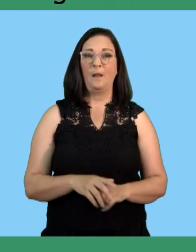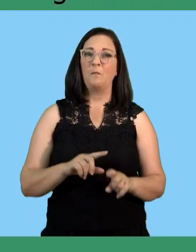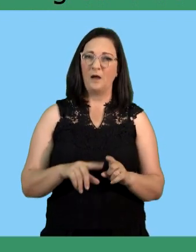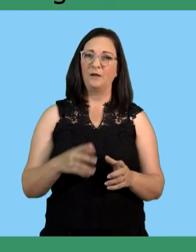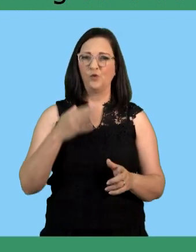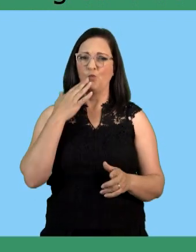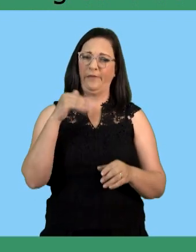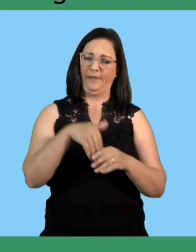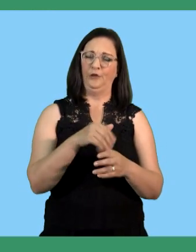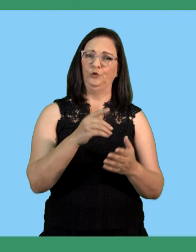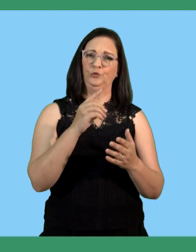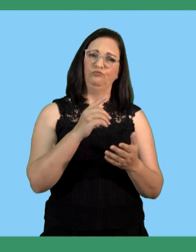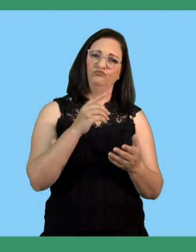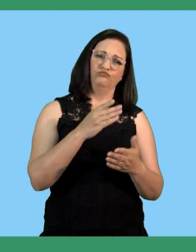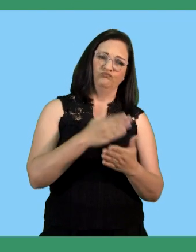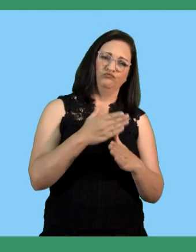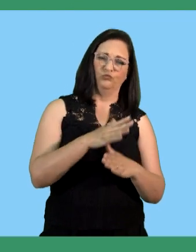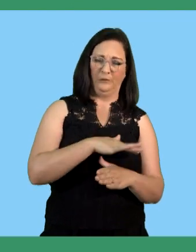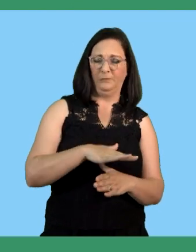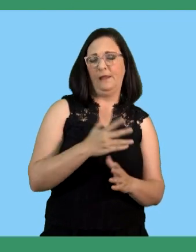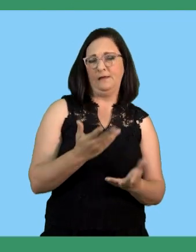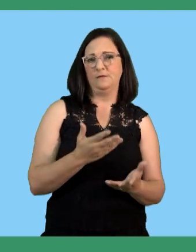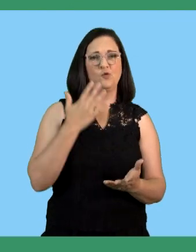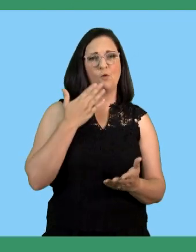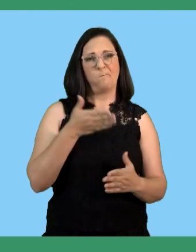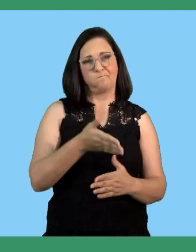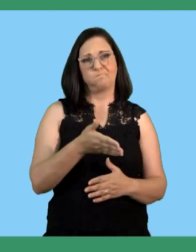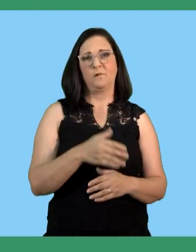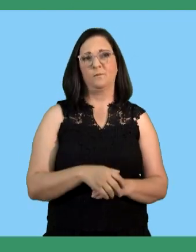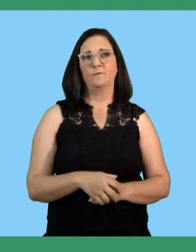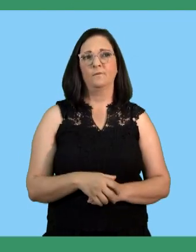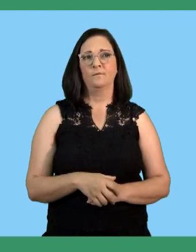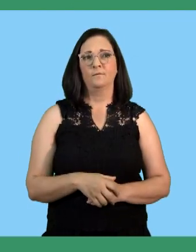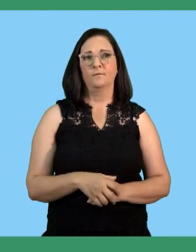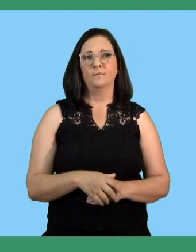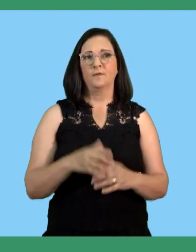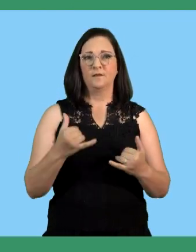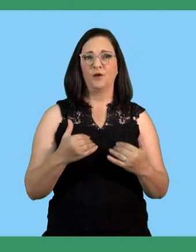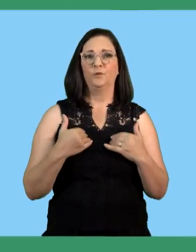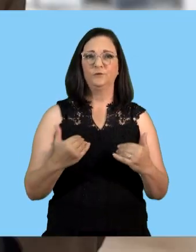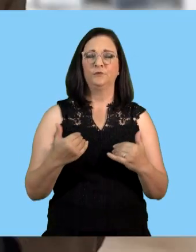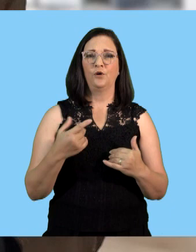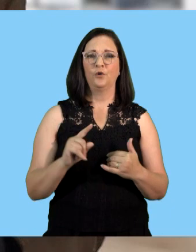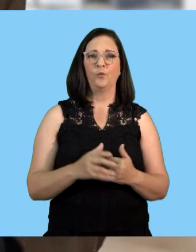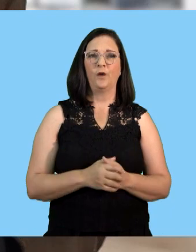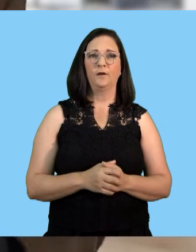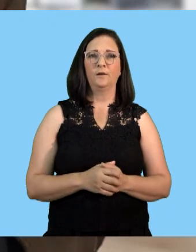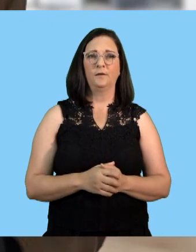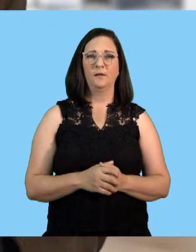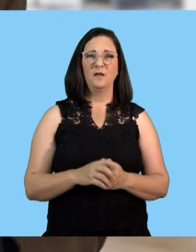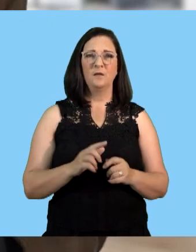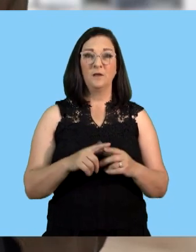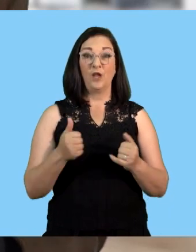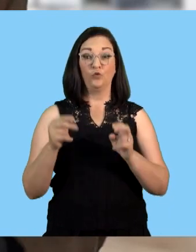happens while on duty or in the workplace. All right, so we are about to start with our journey, or we are about to start with our topics.